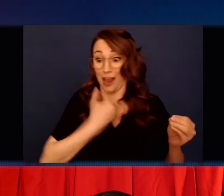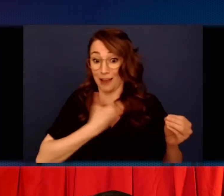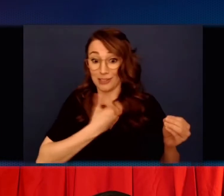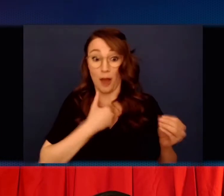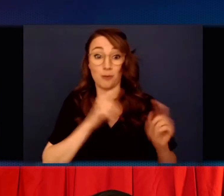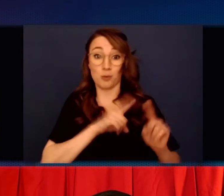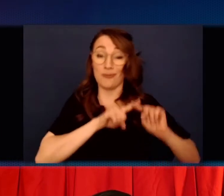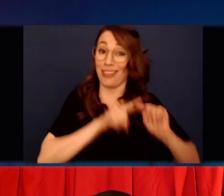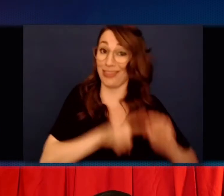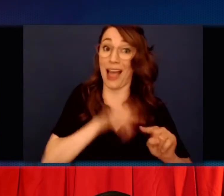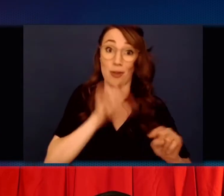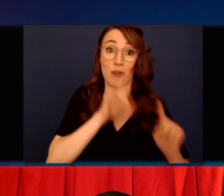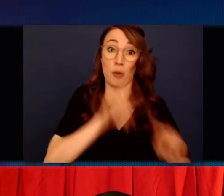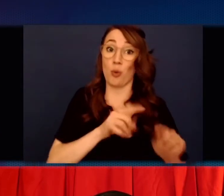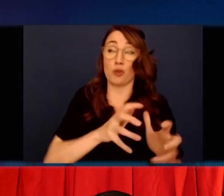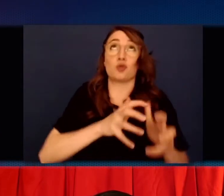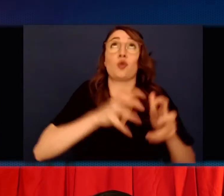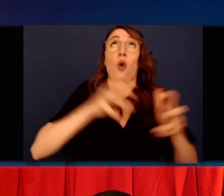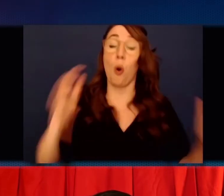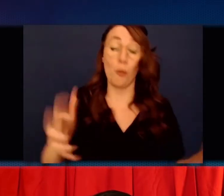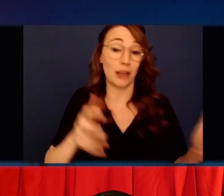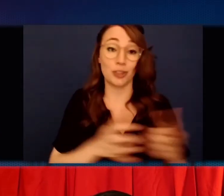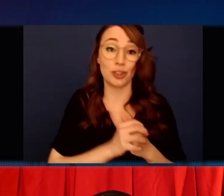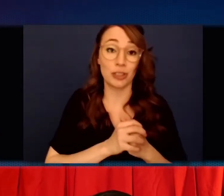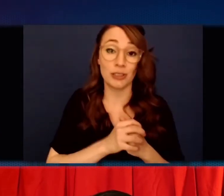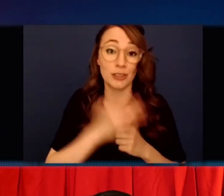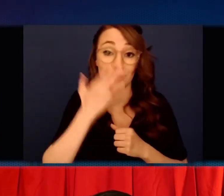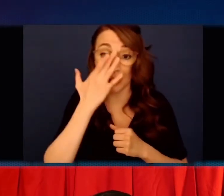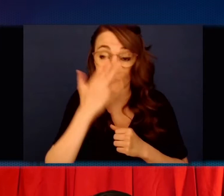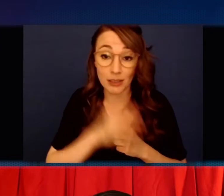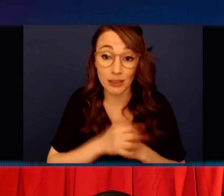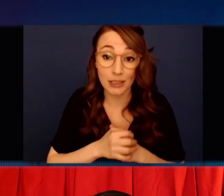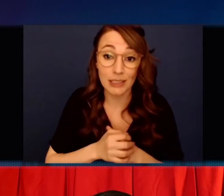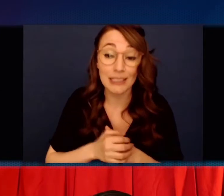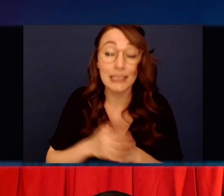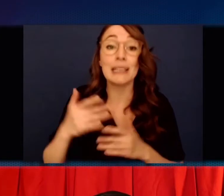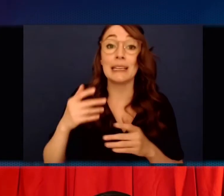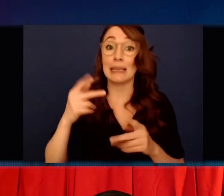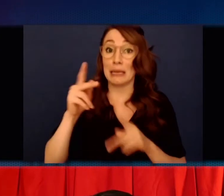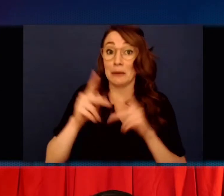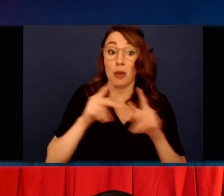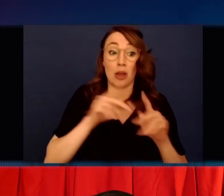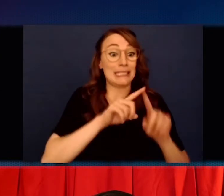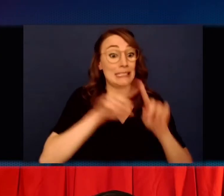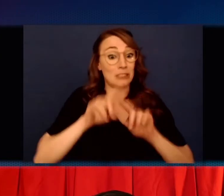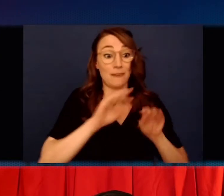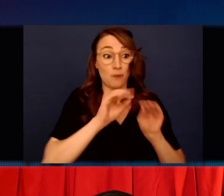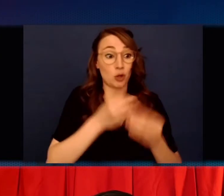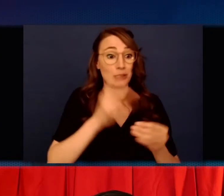We have many nonprofits who find it to be a better proxy for